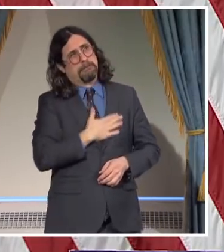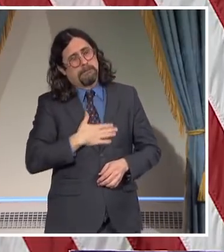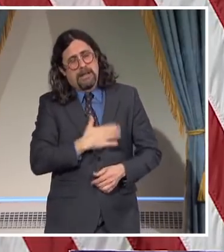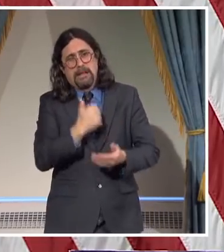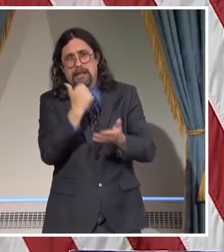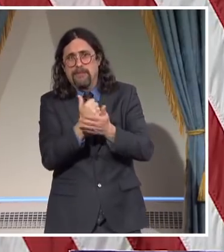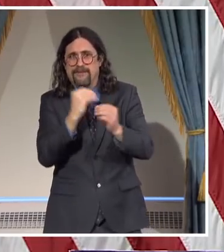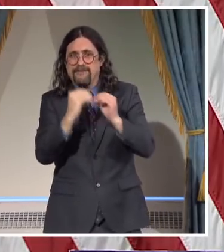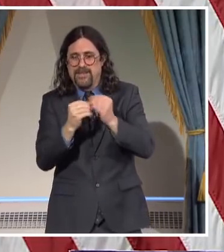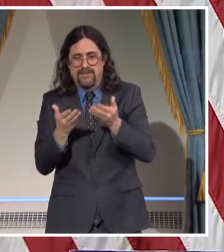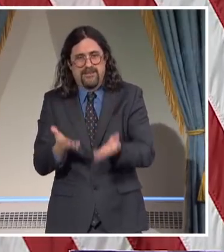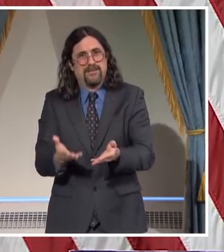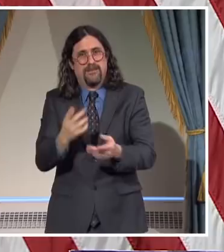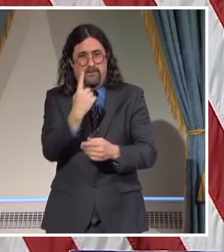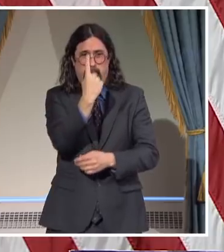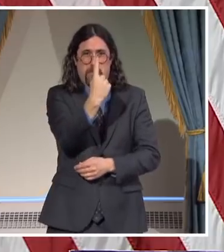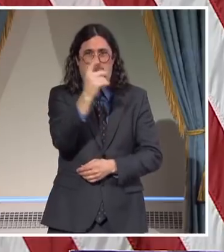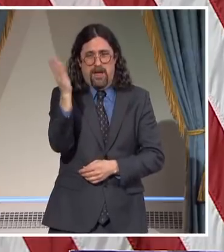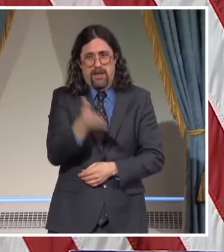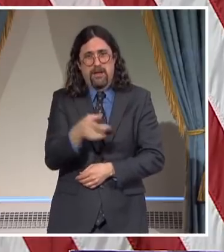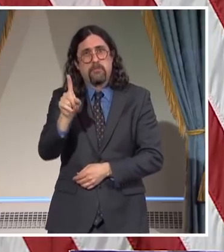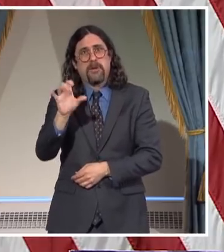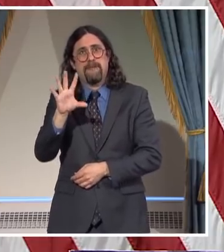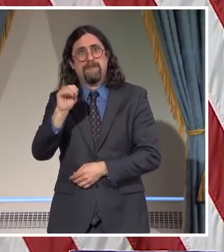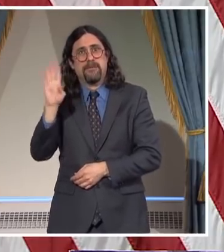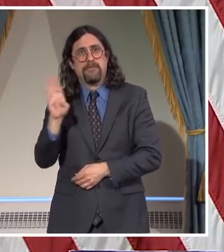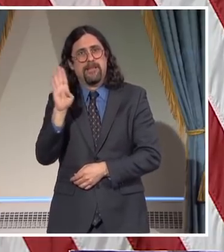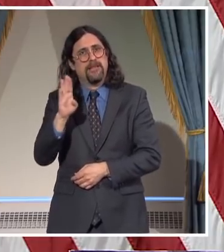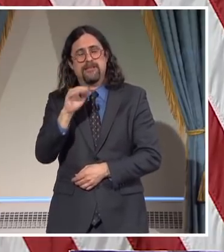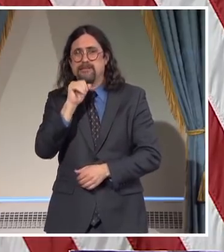Americans and to make sure that all New Yorkers are safe.